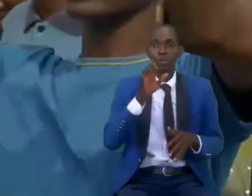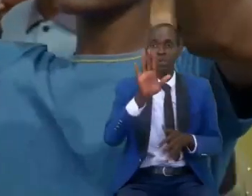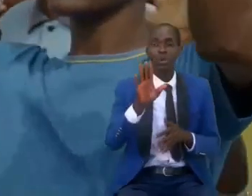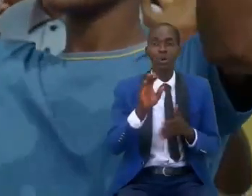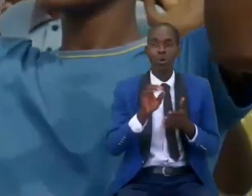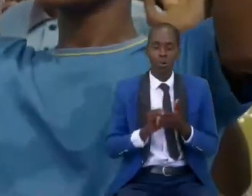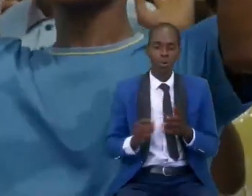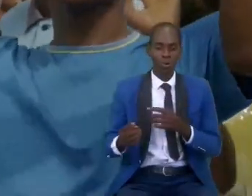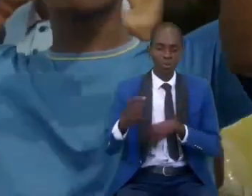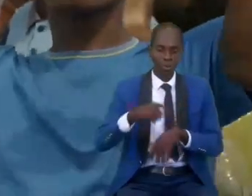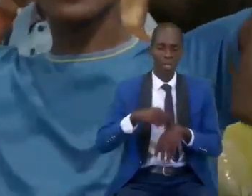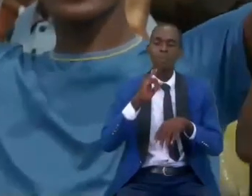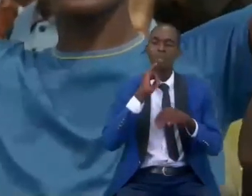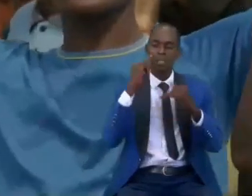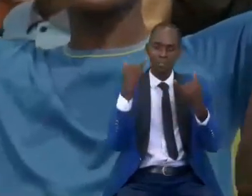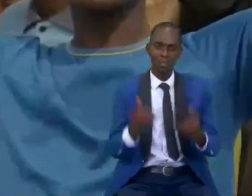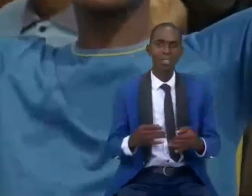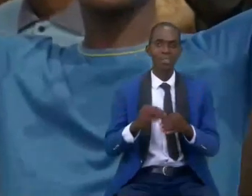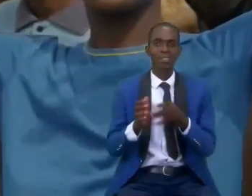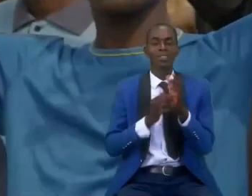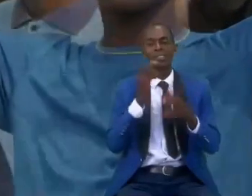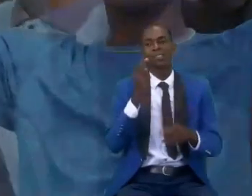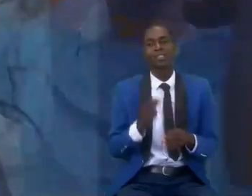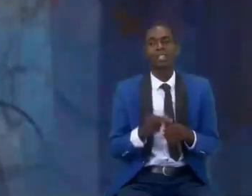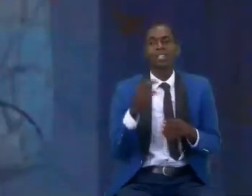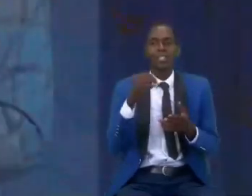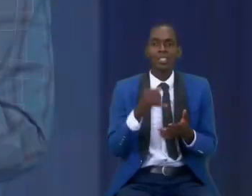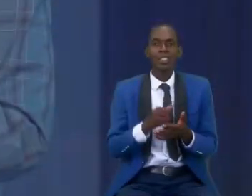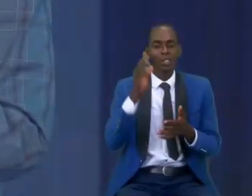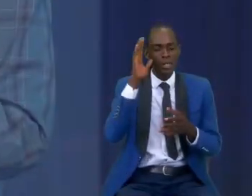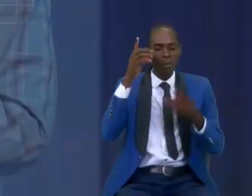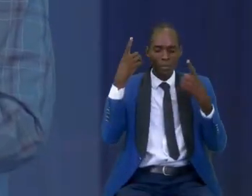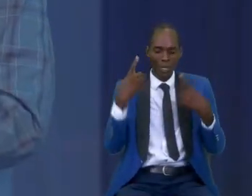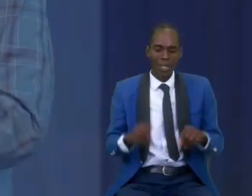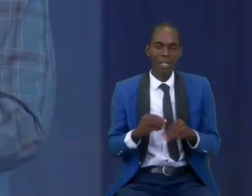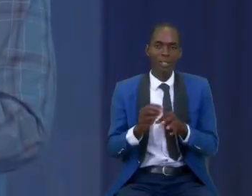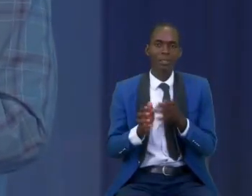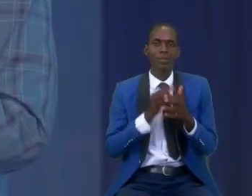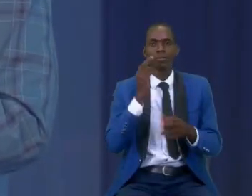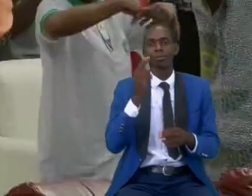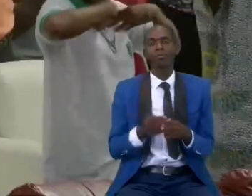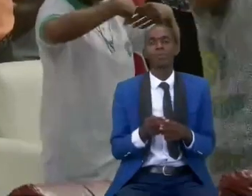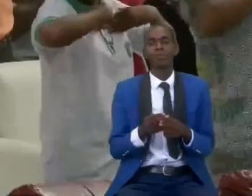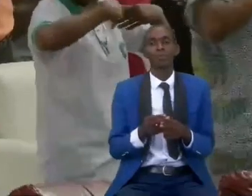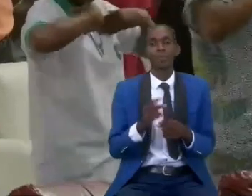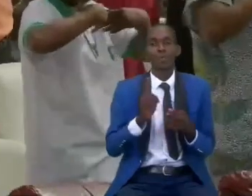will happen. To who? I said, to who?